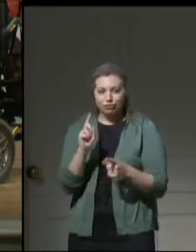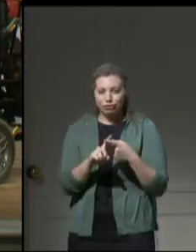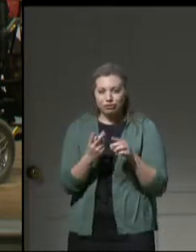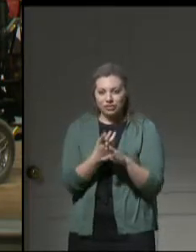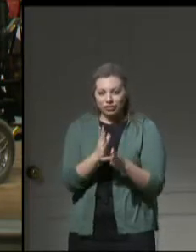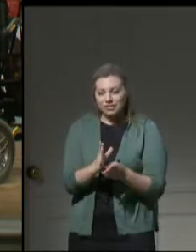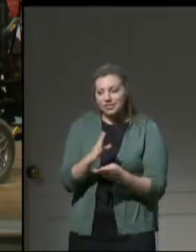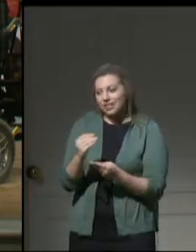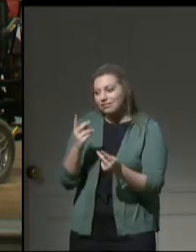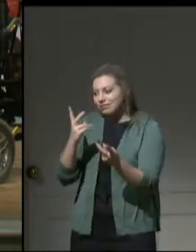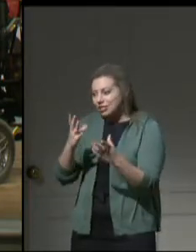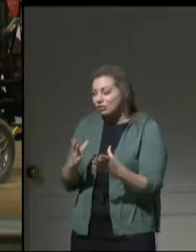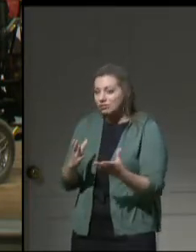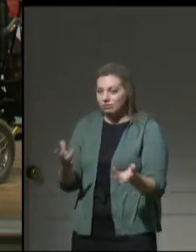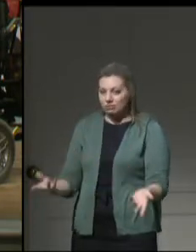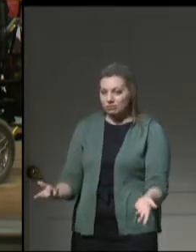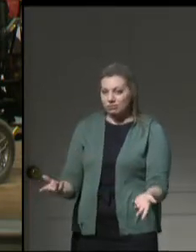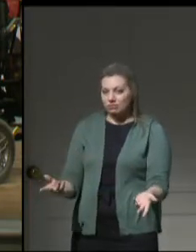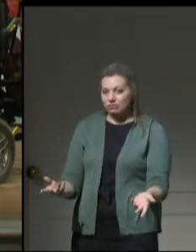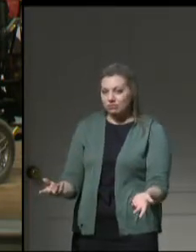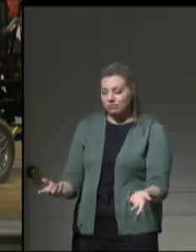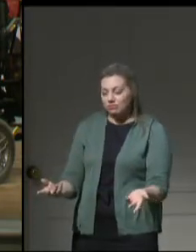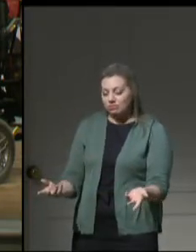and visitors,